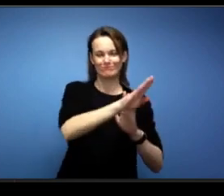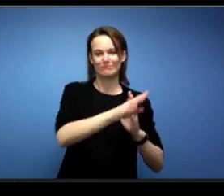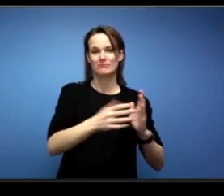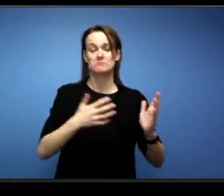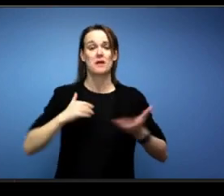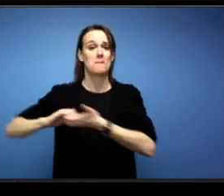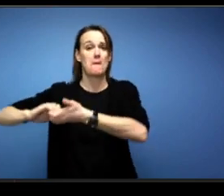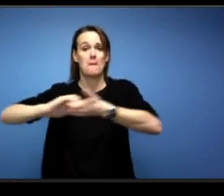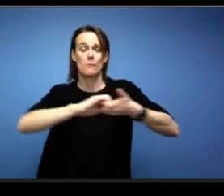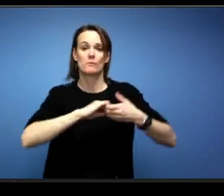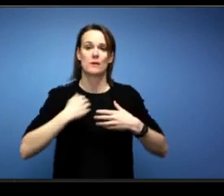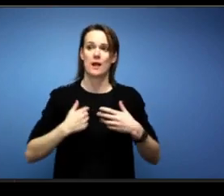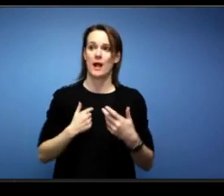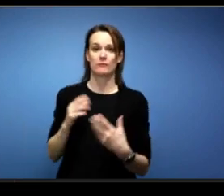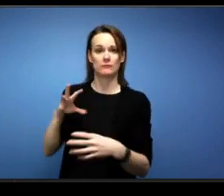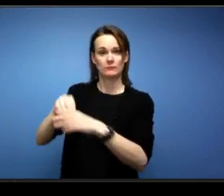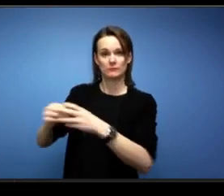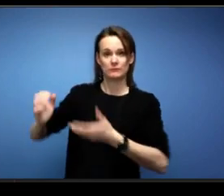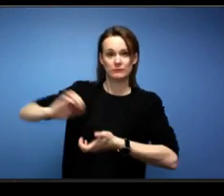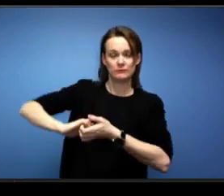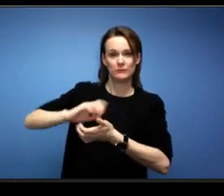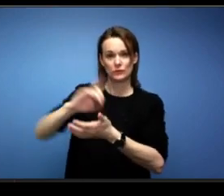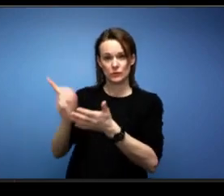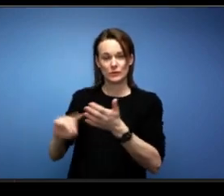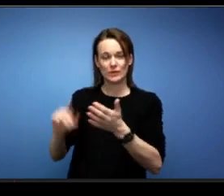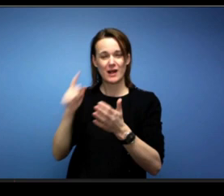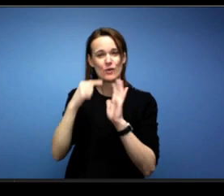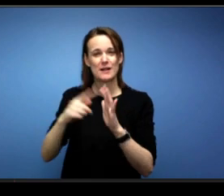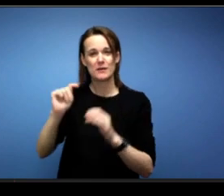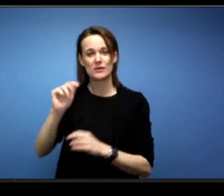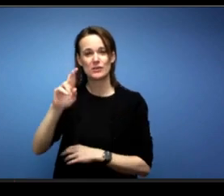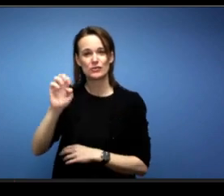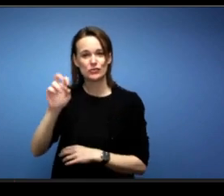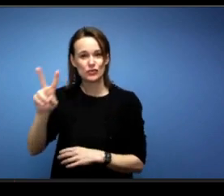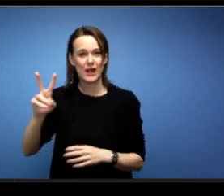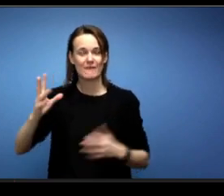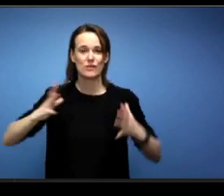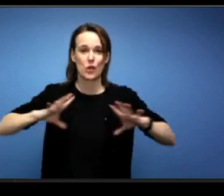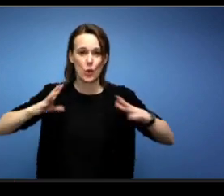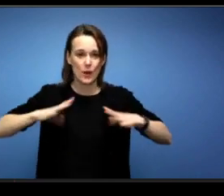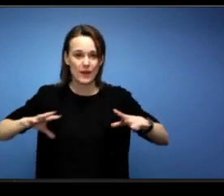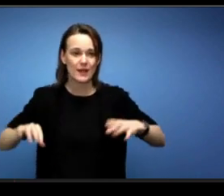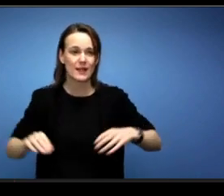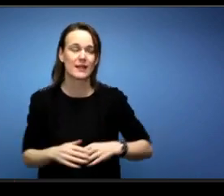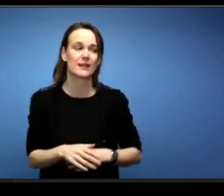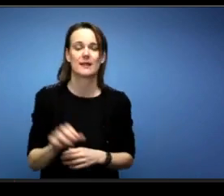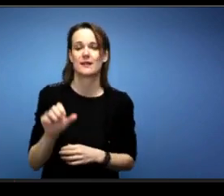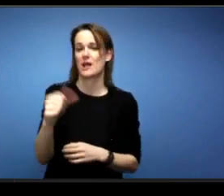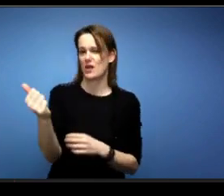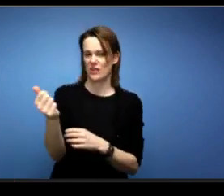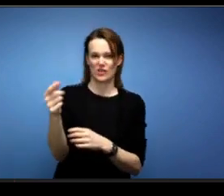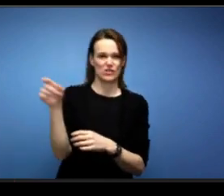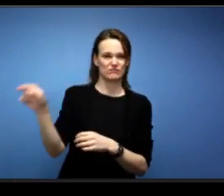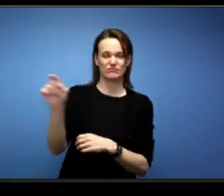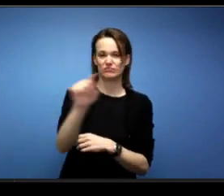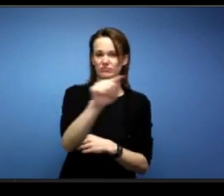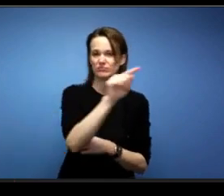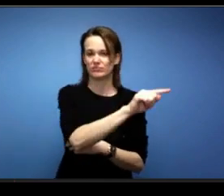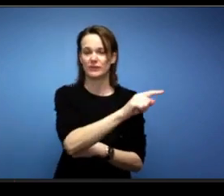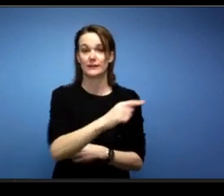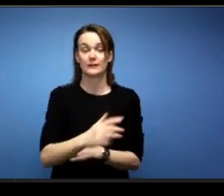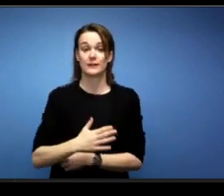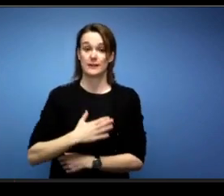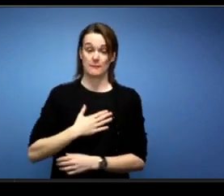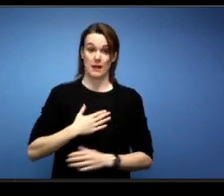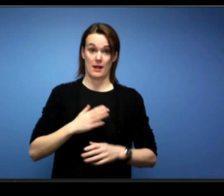with designers in the fashion industry, Trev Clothing, for example, Missionette Fashions. And through my